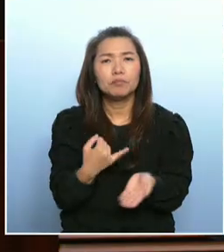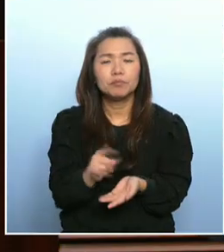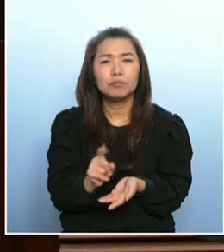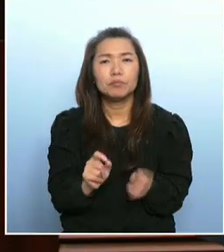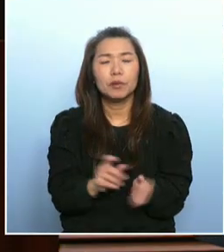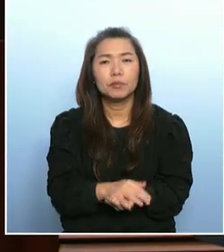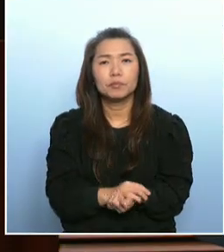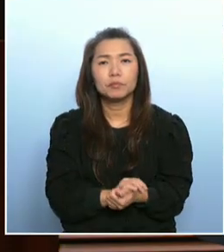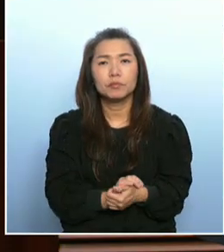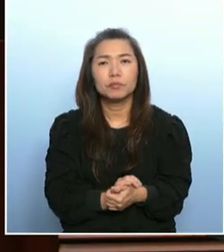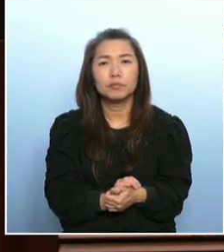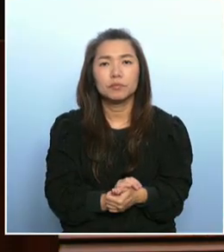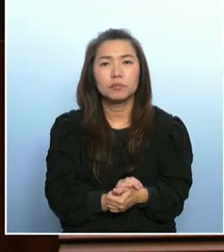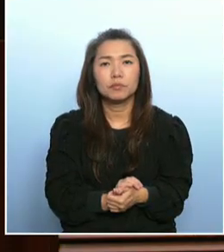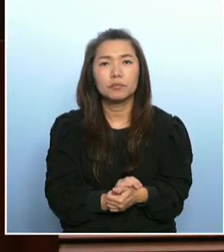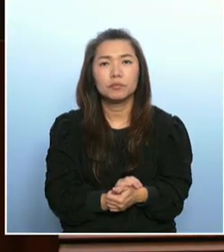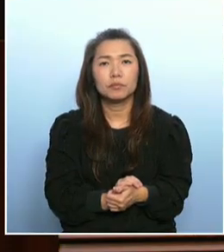receiving CSSA